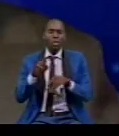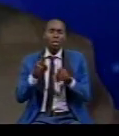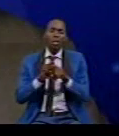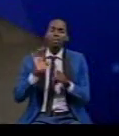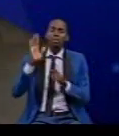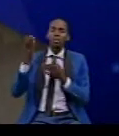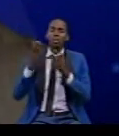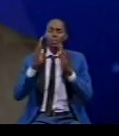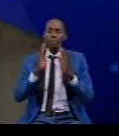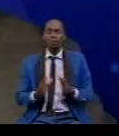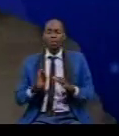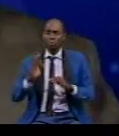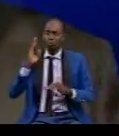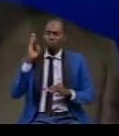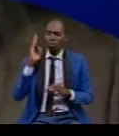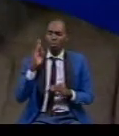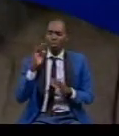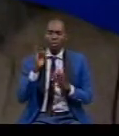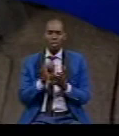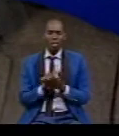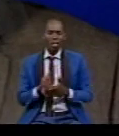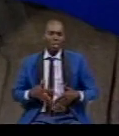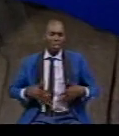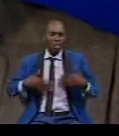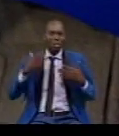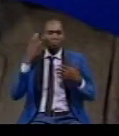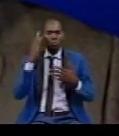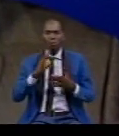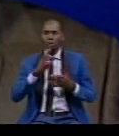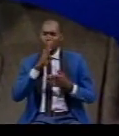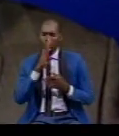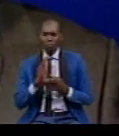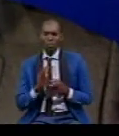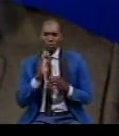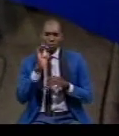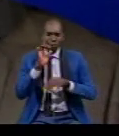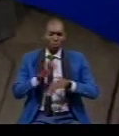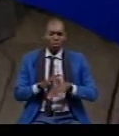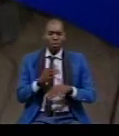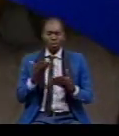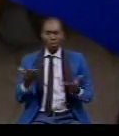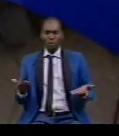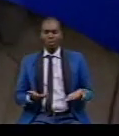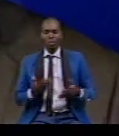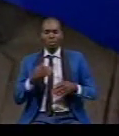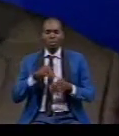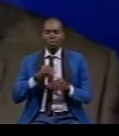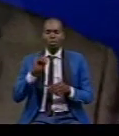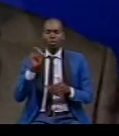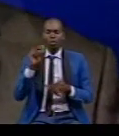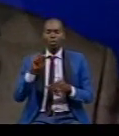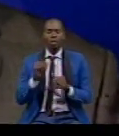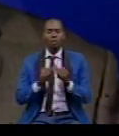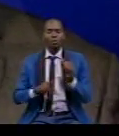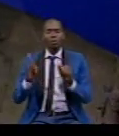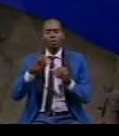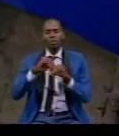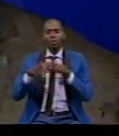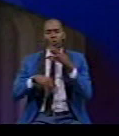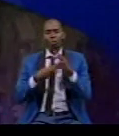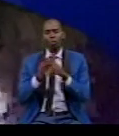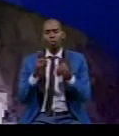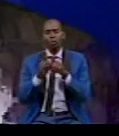my shirt. And you say, I confess my sin to the Lord. They told us to raise up our hands. I raise up my hand. I